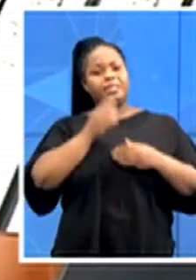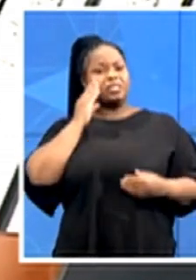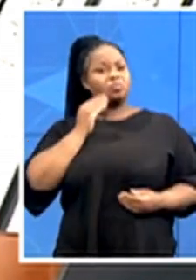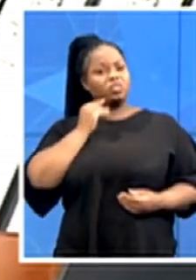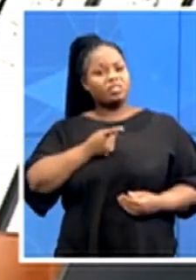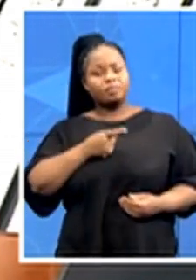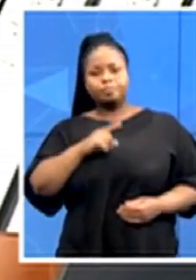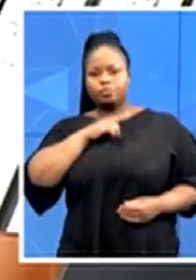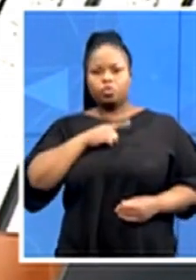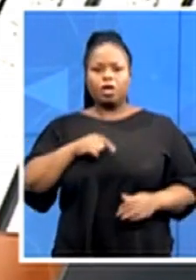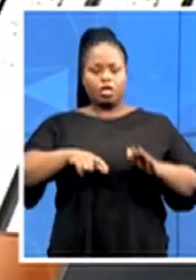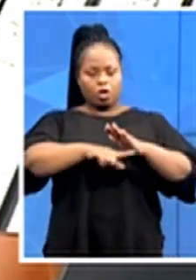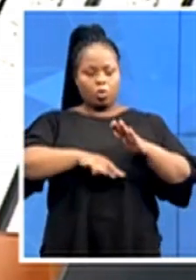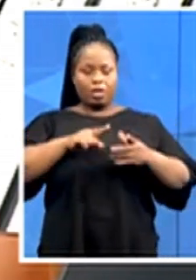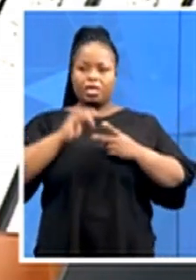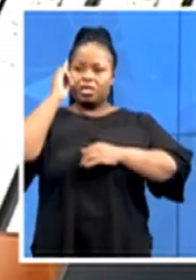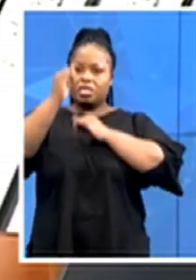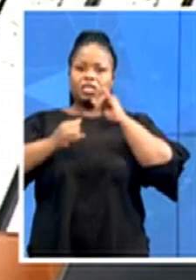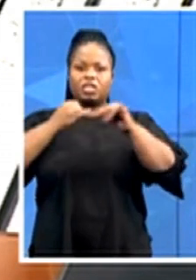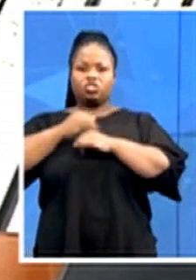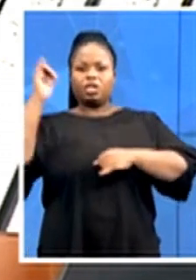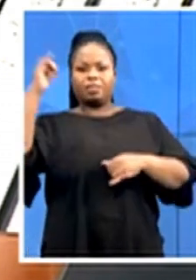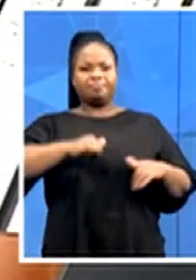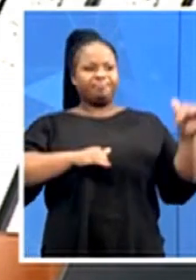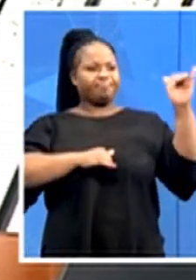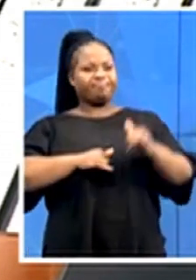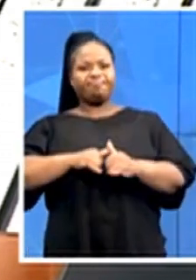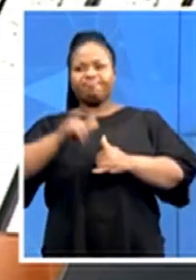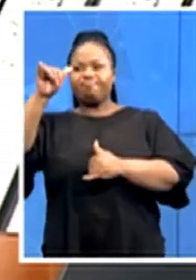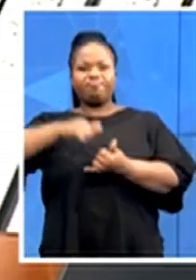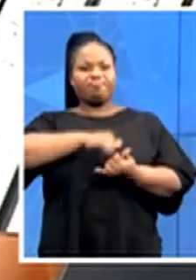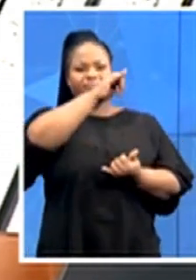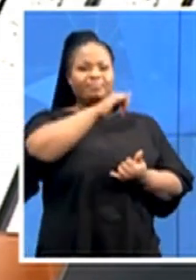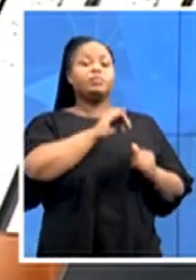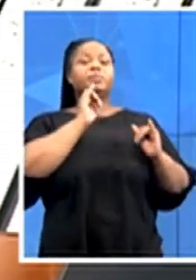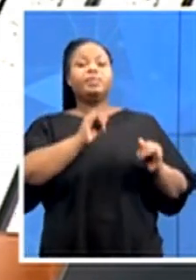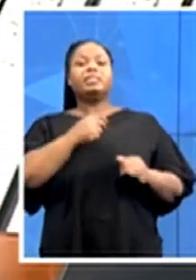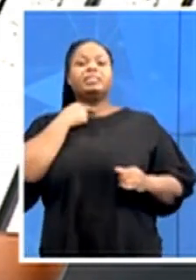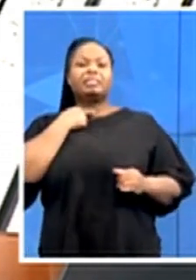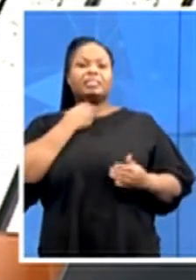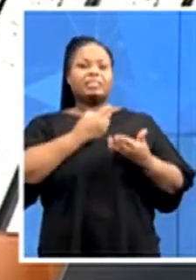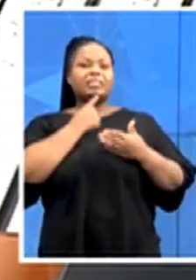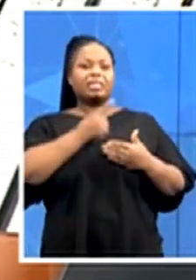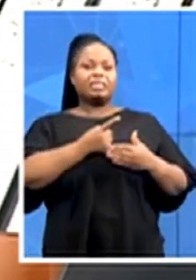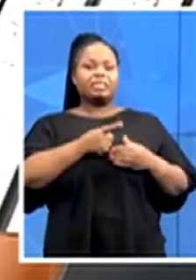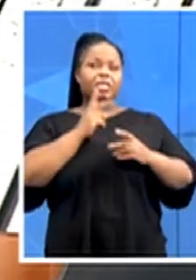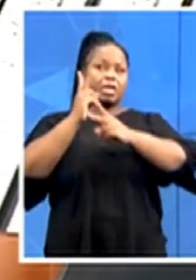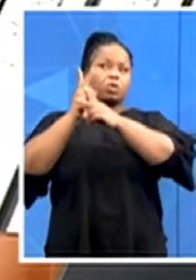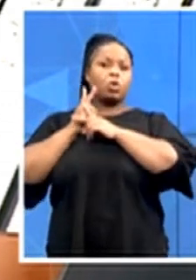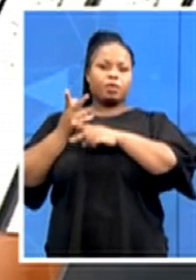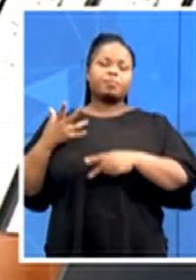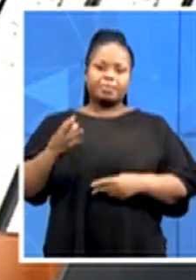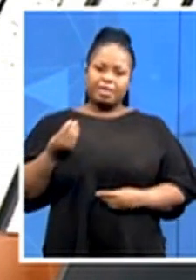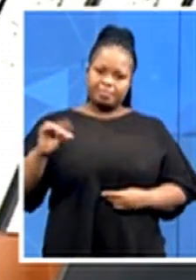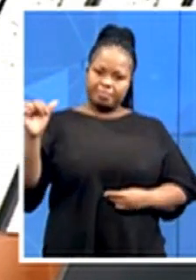lenders were threatening to call on their loans, that is, repayment,